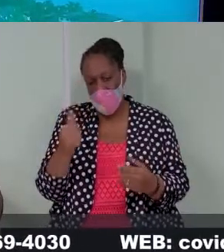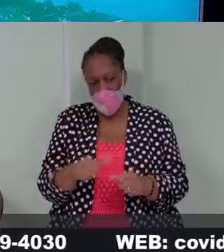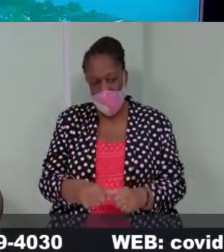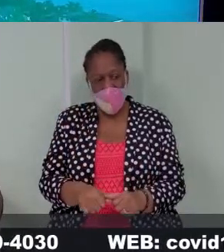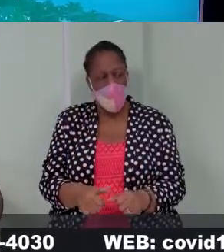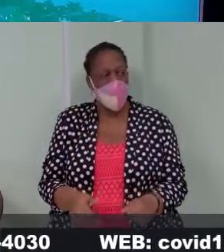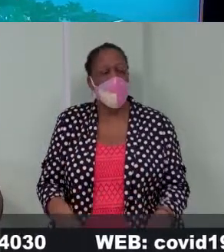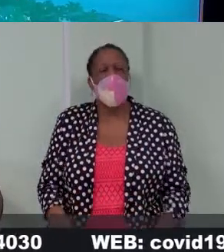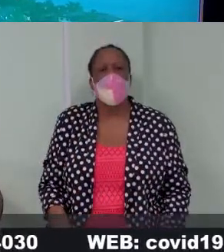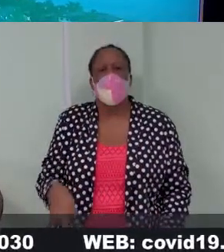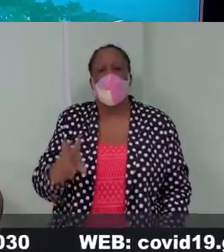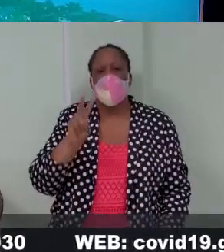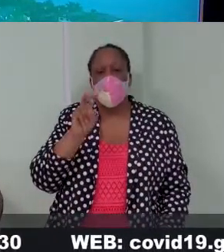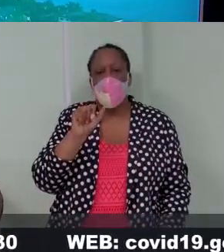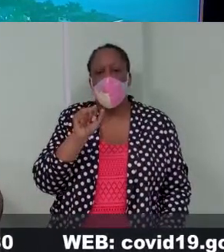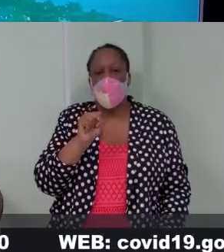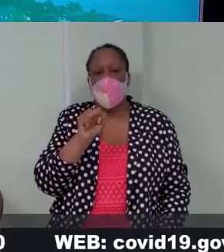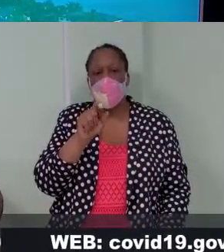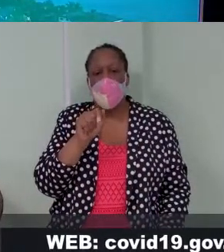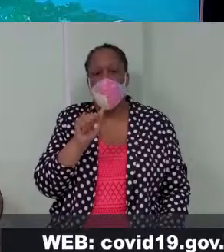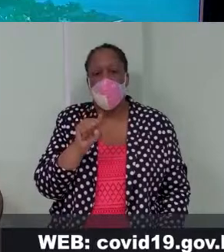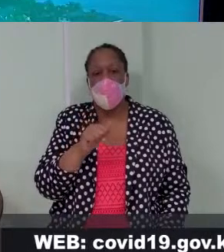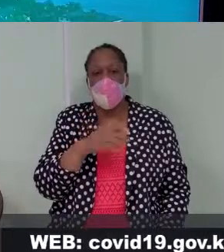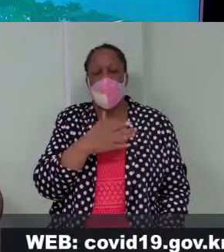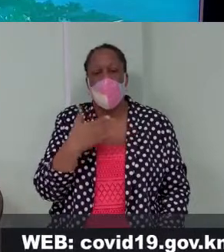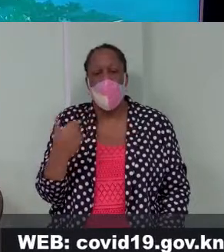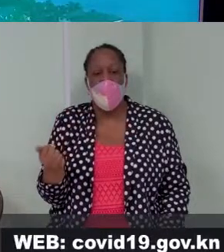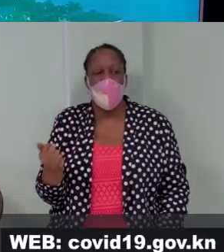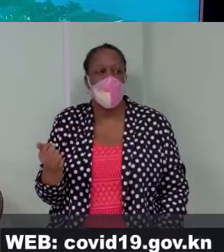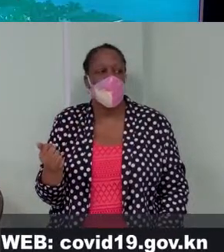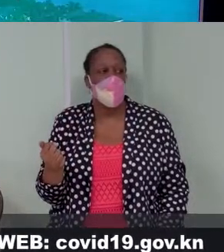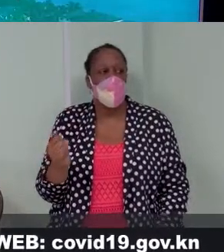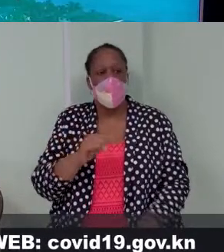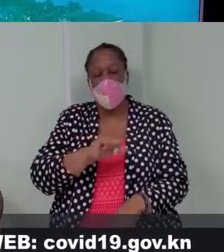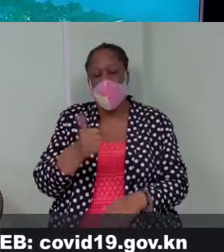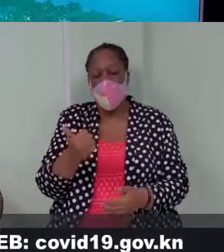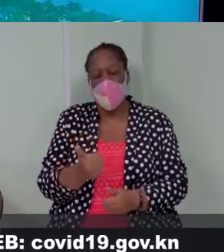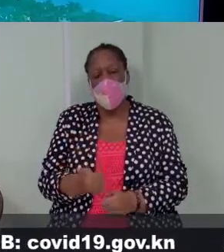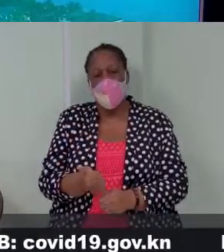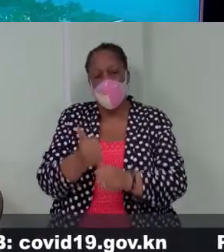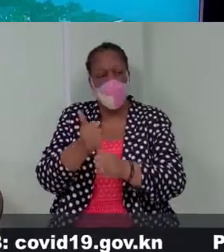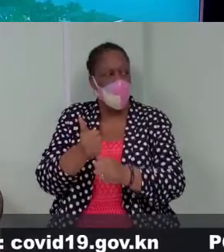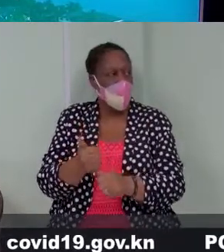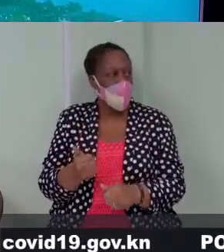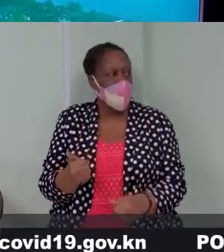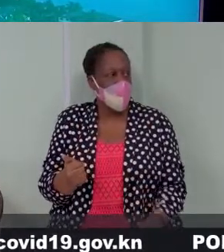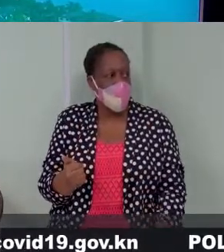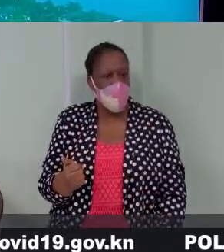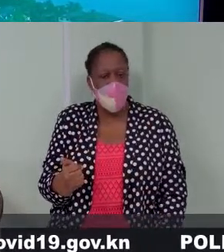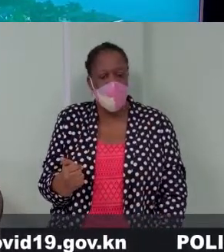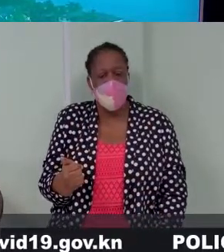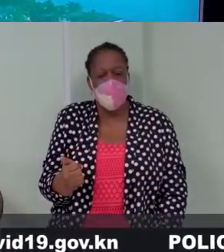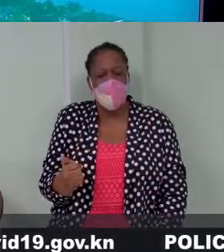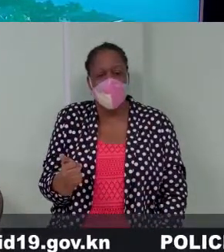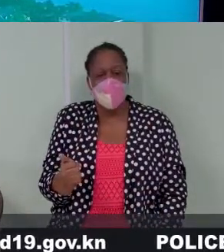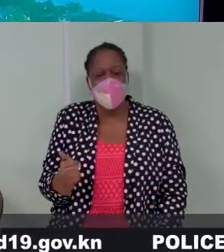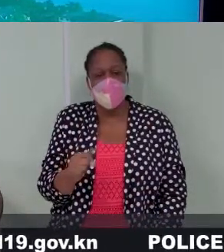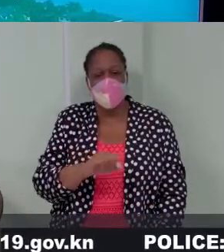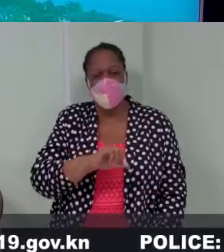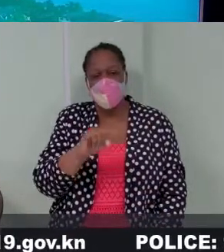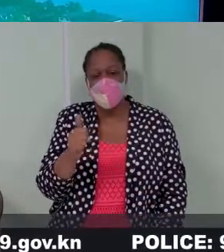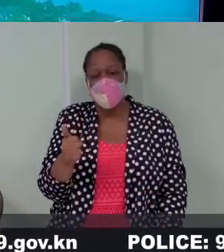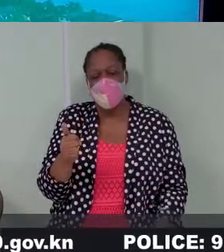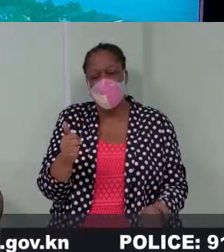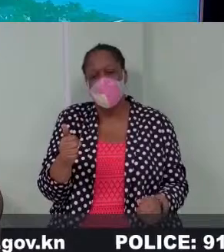to Vesta Southwell for her support. There she is waving. Mr. Abdia Samuel, the chair